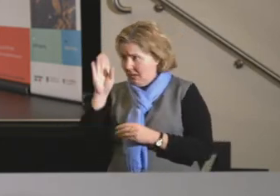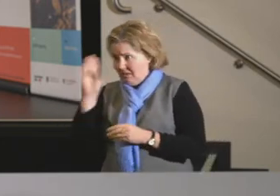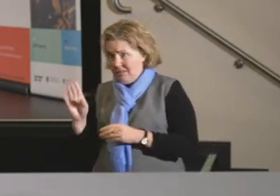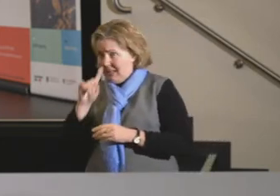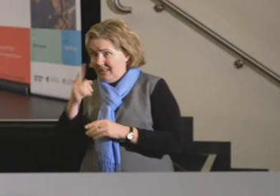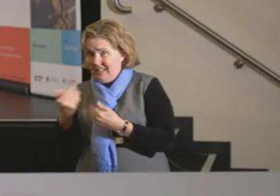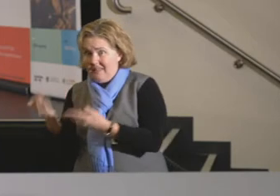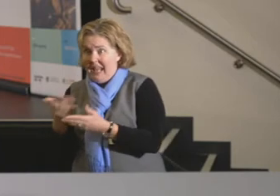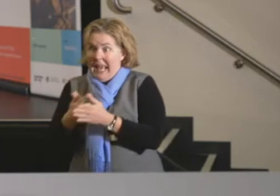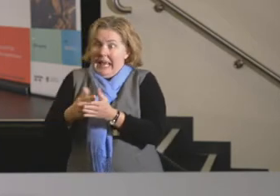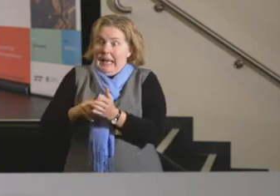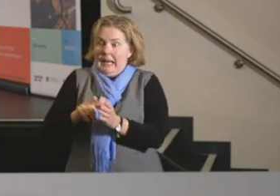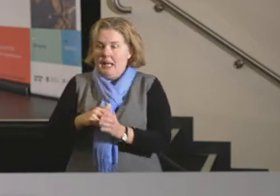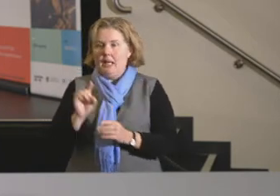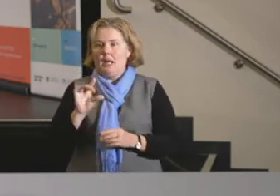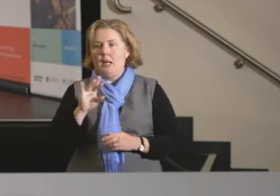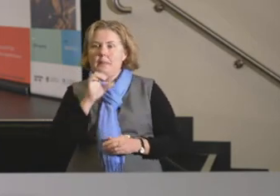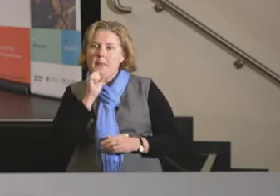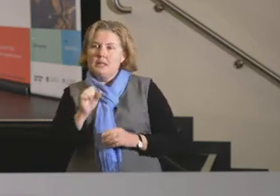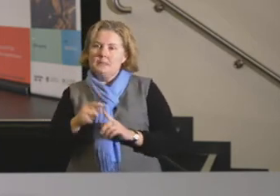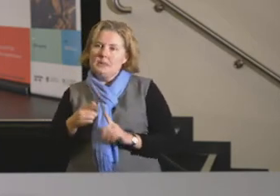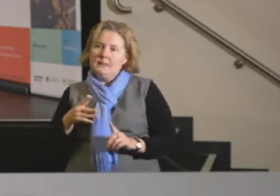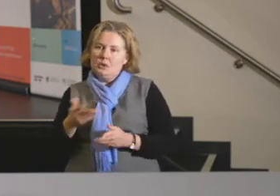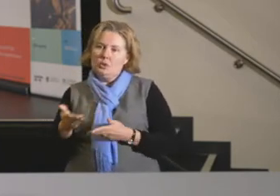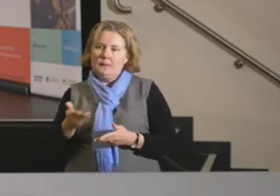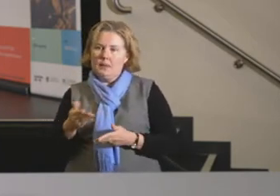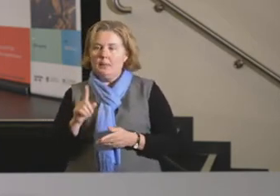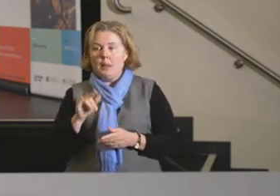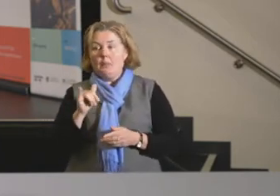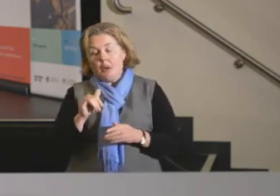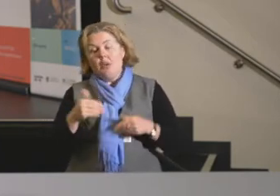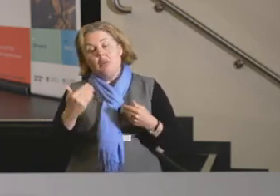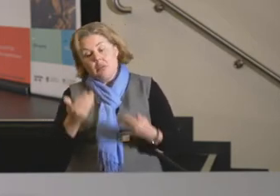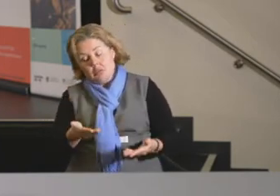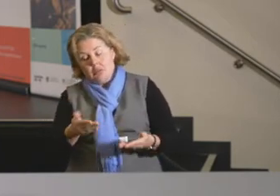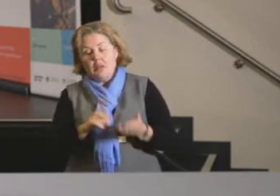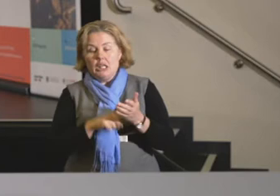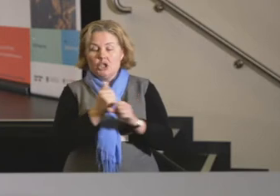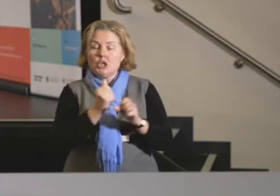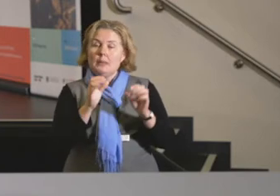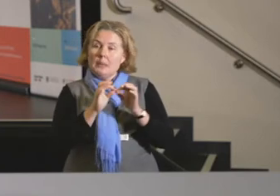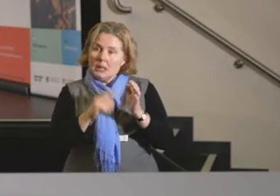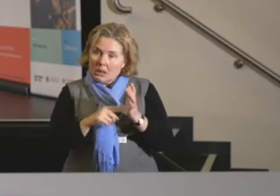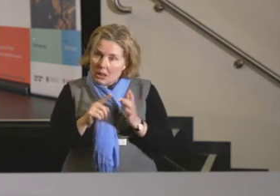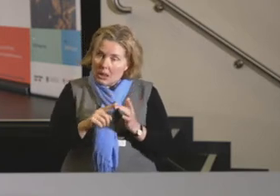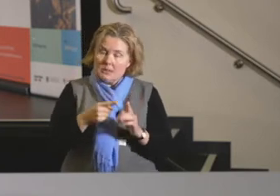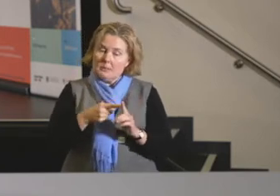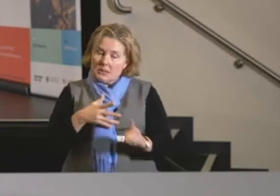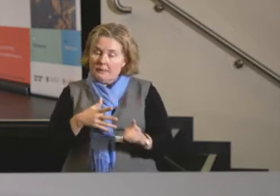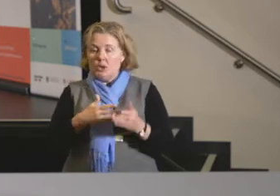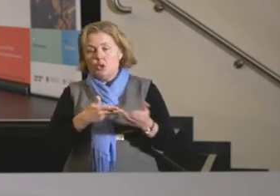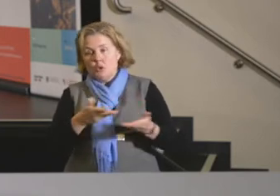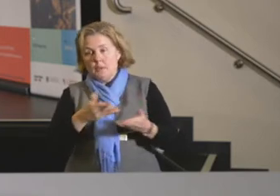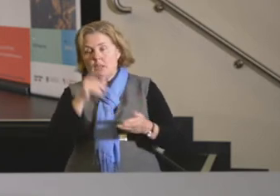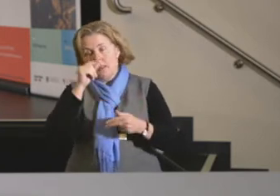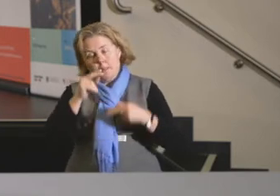service, but we might in some countries get an LGBTI specific service that we can build from over time, that we can add programs that are